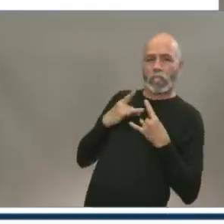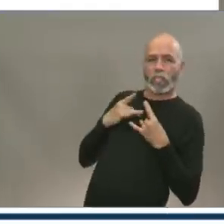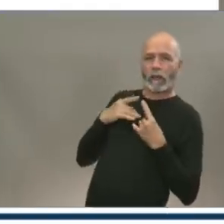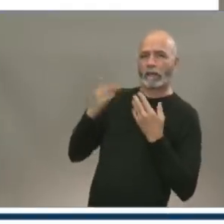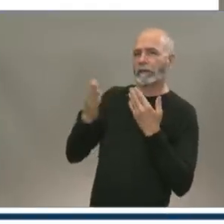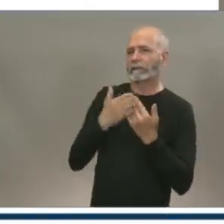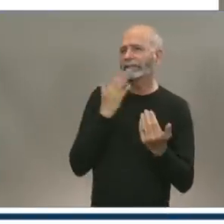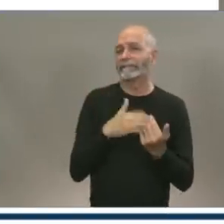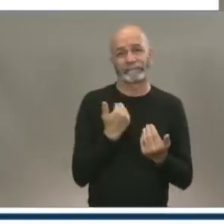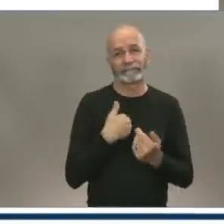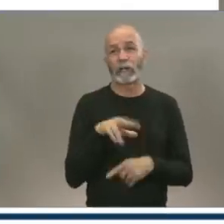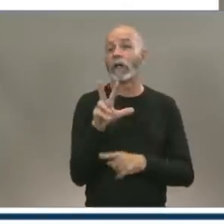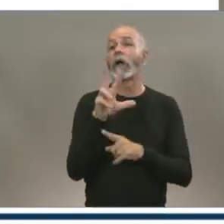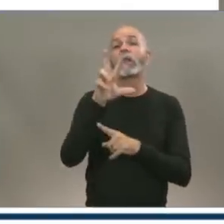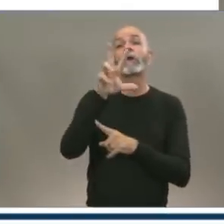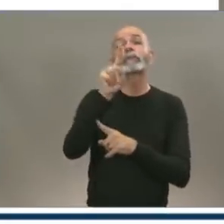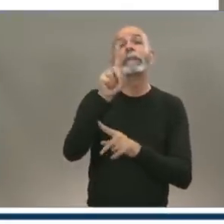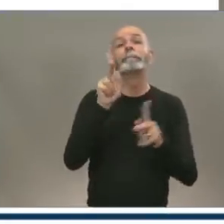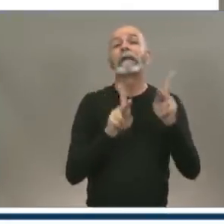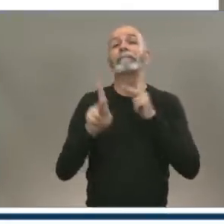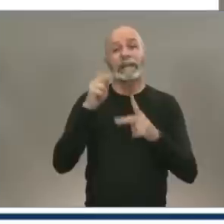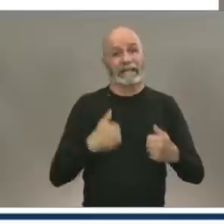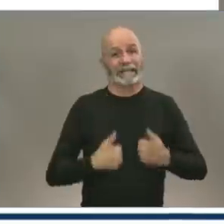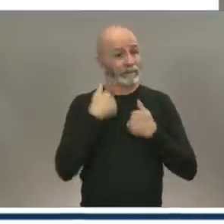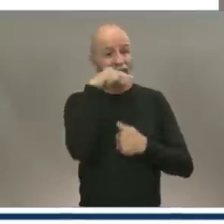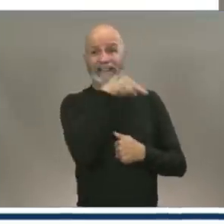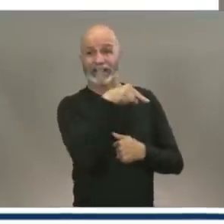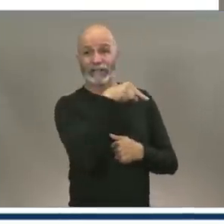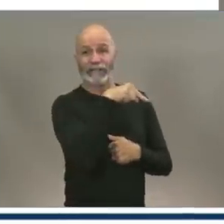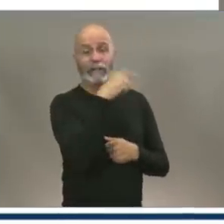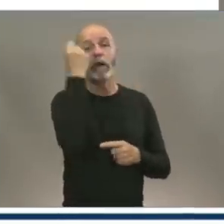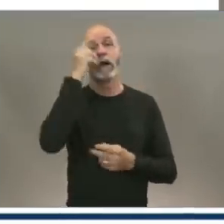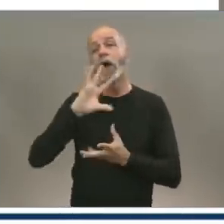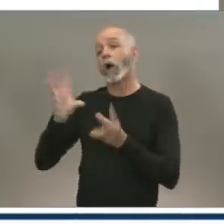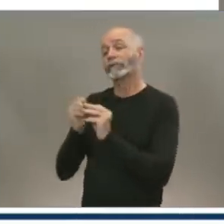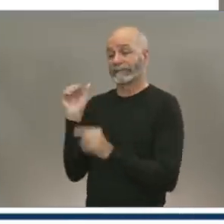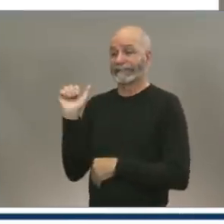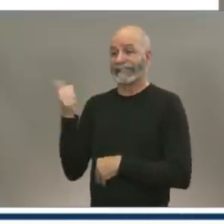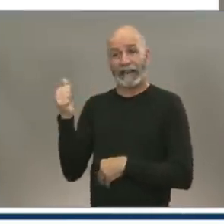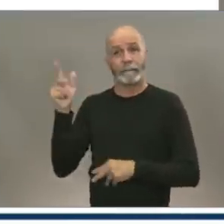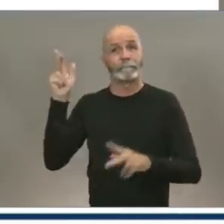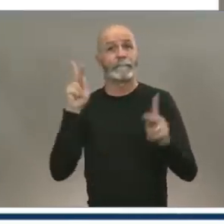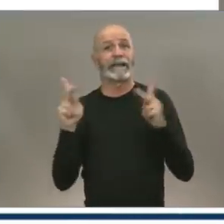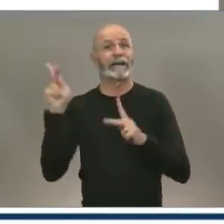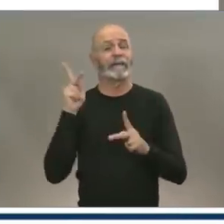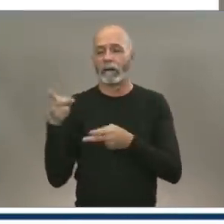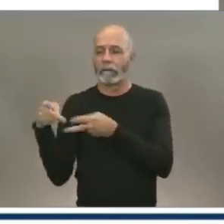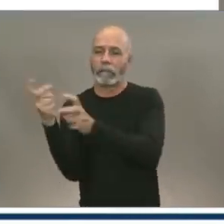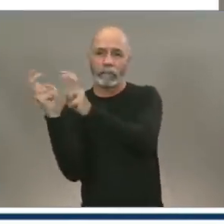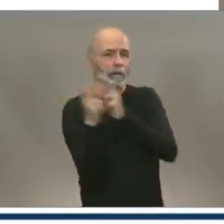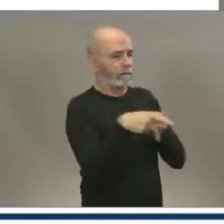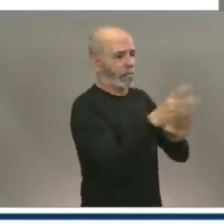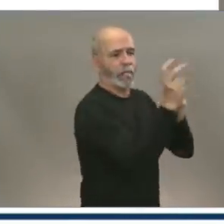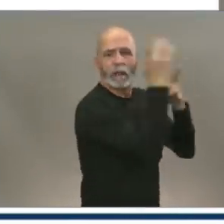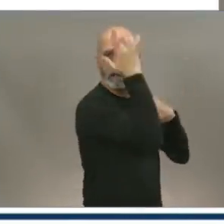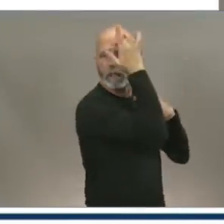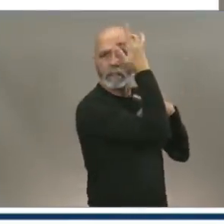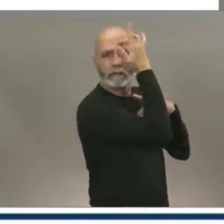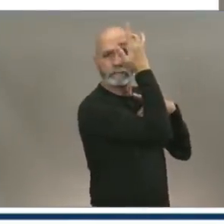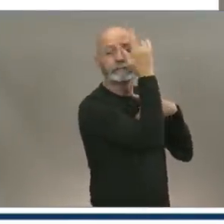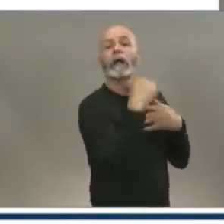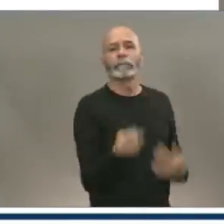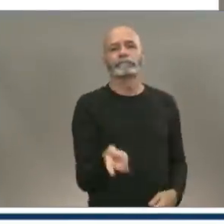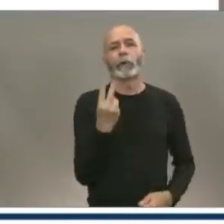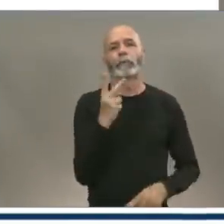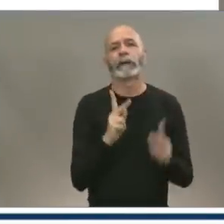10 staff have been infected, and 2 of the infected residents have died. That is why getting